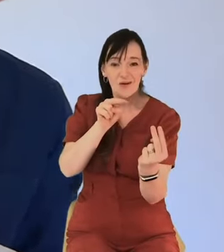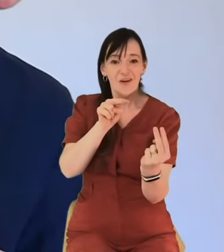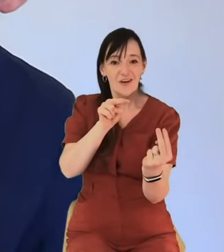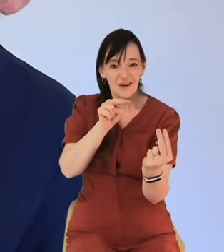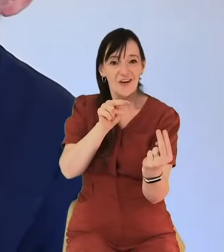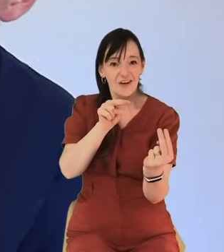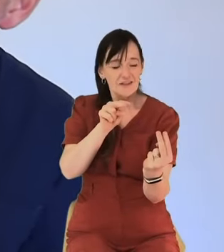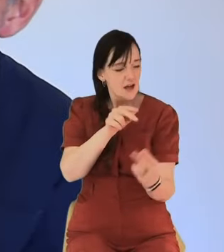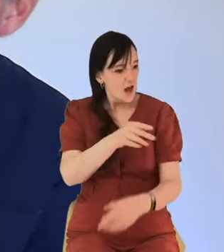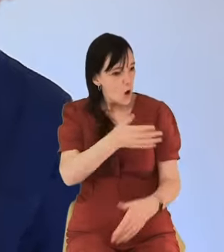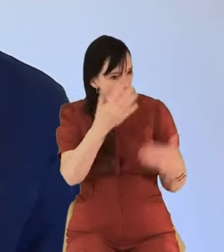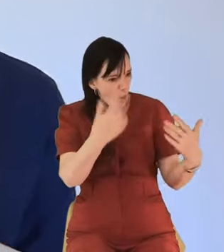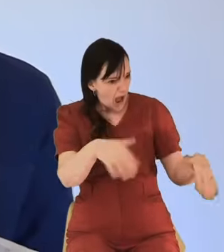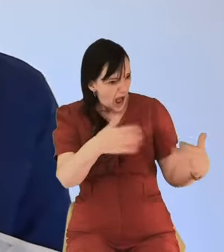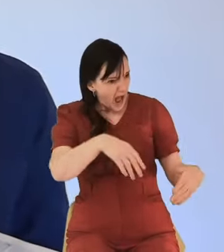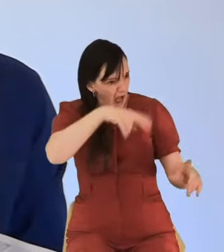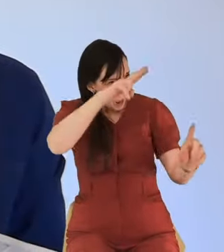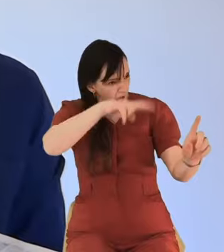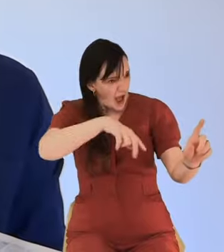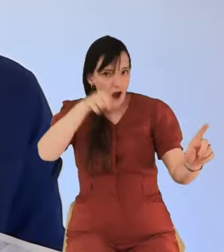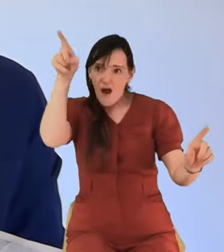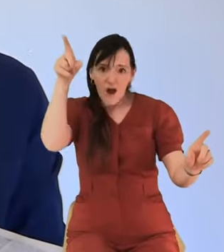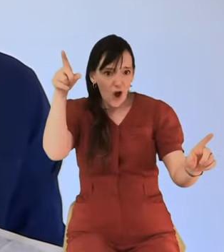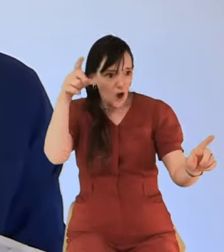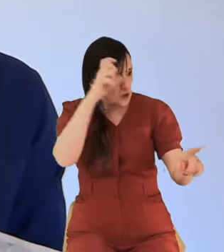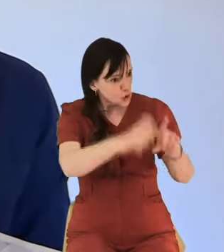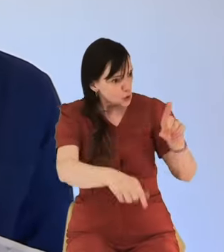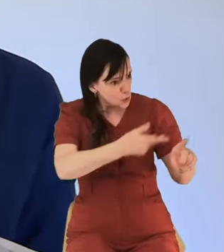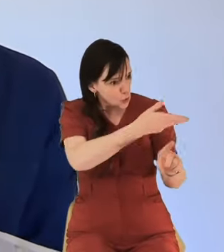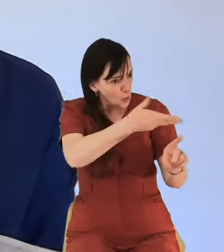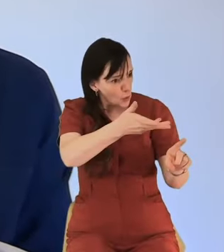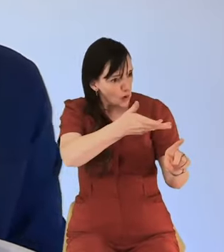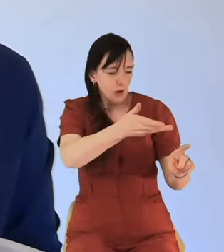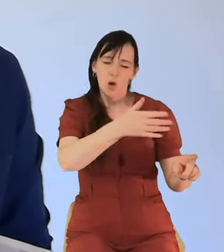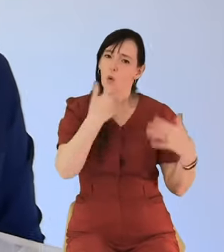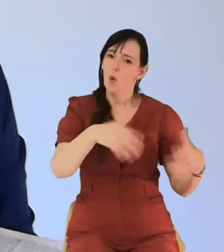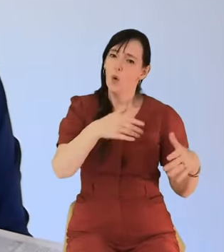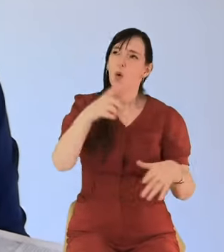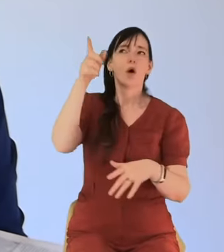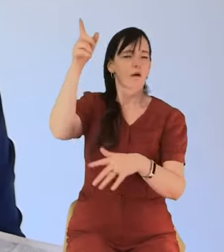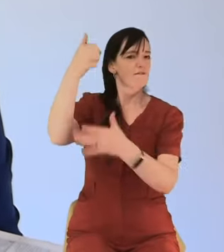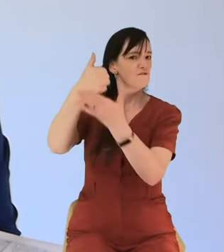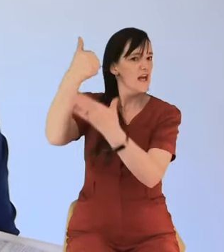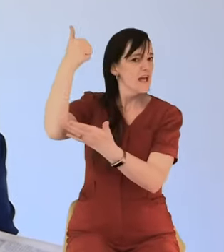And we will say, look at what he has done. Isn't he brilliant?